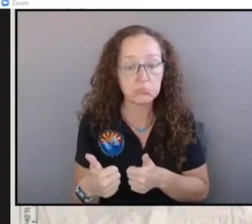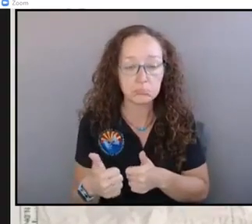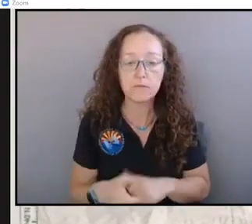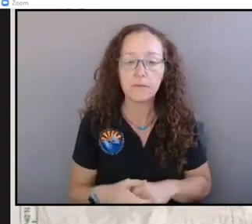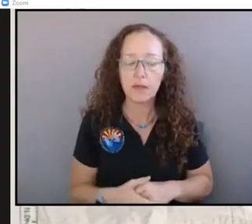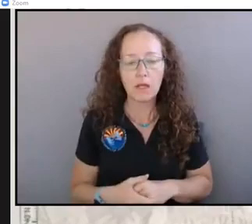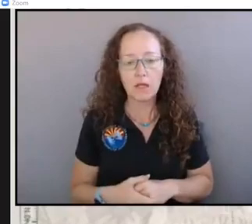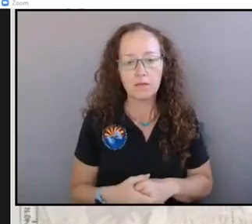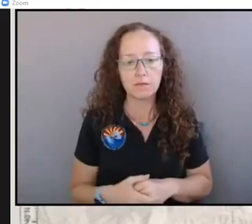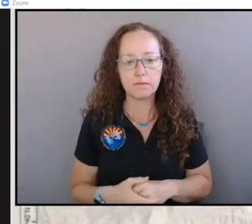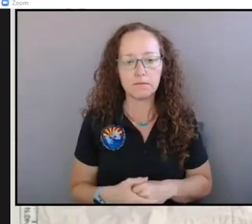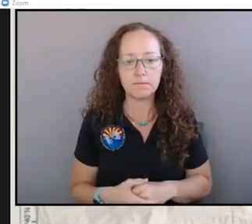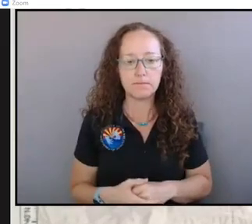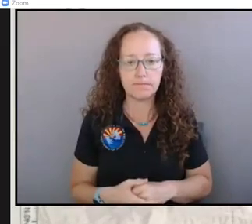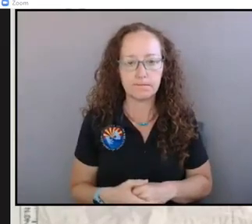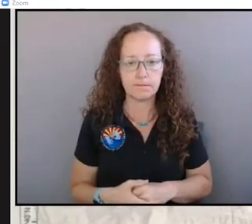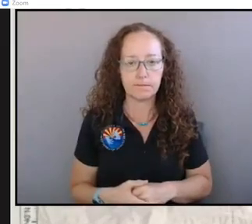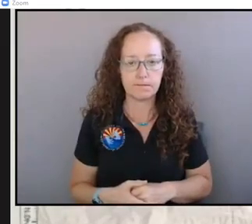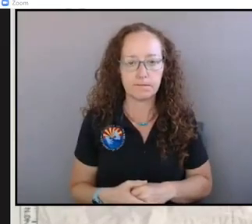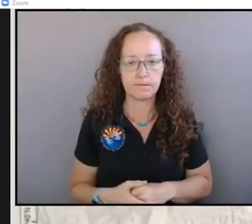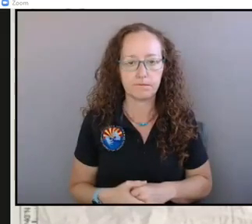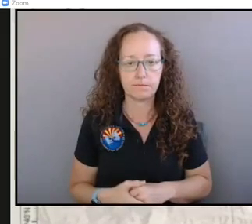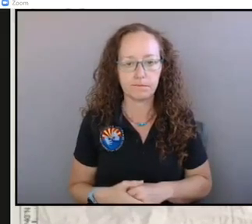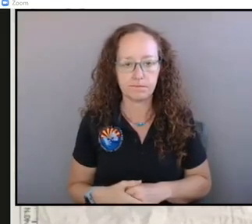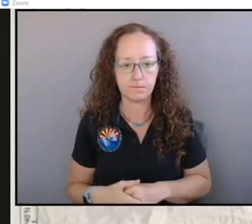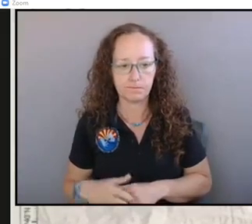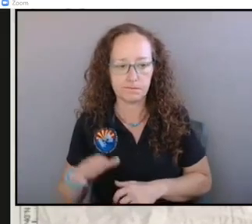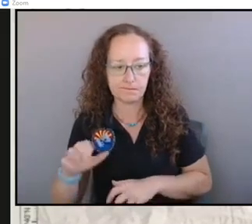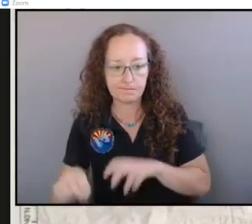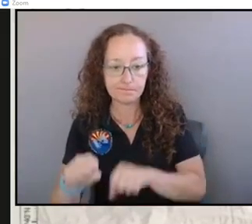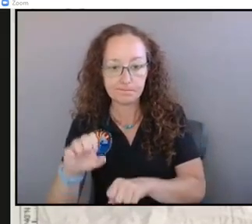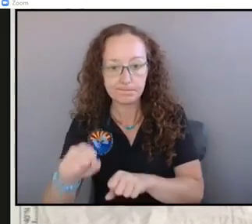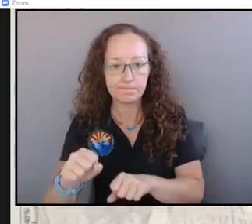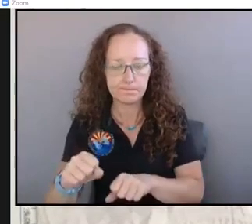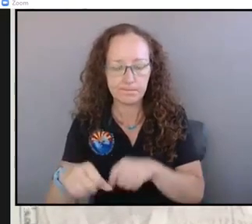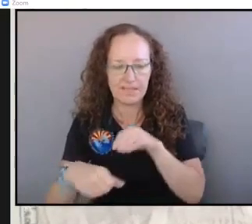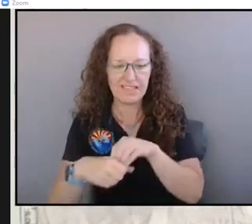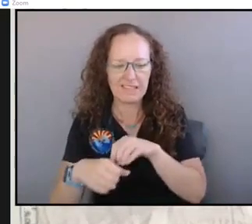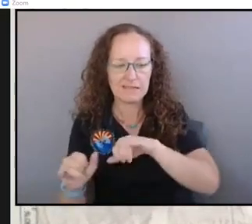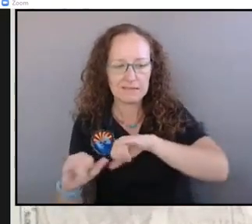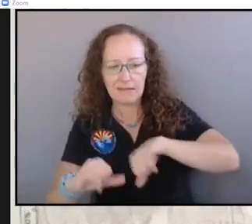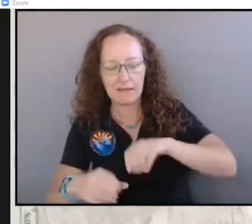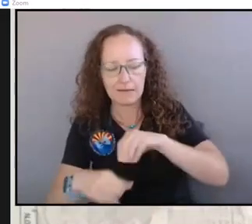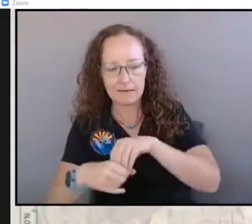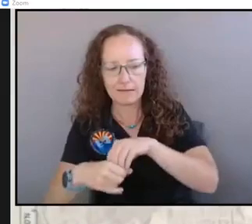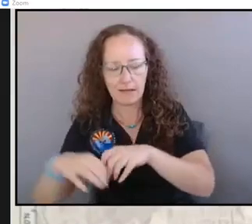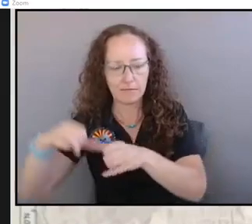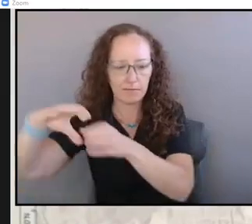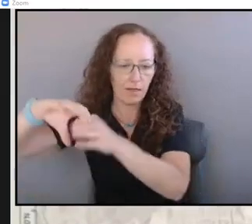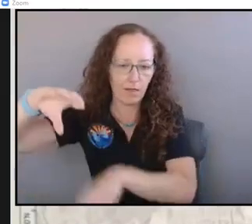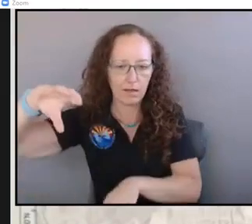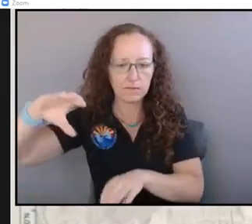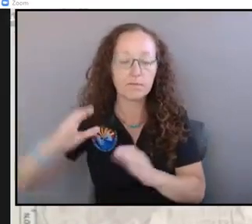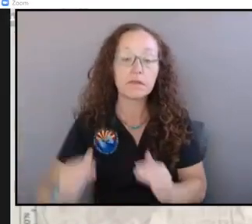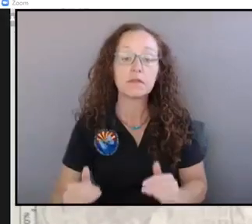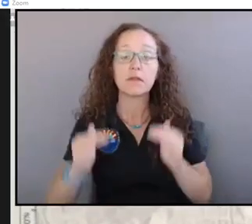far as picking that up and keeping it in our lines. Now, as we move further to the north up into Bull Creek,